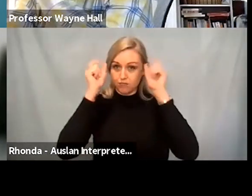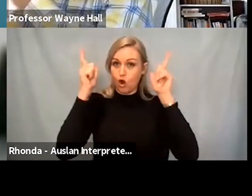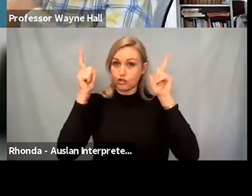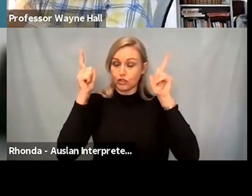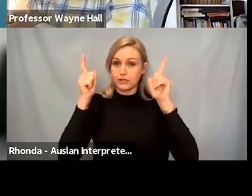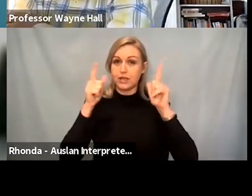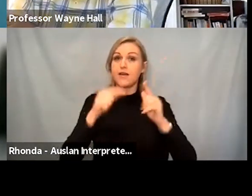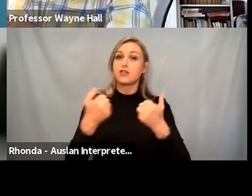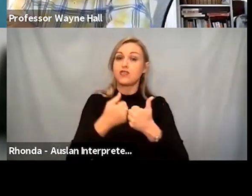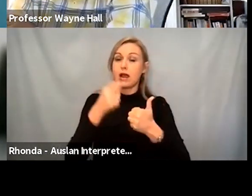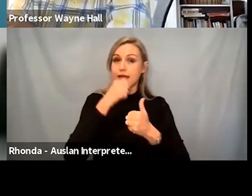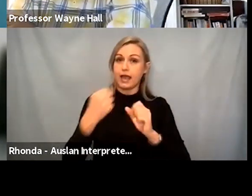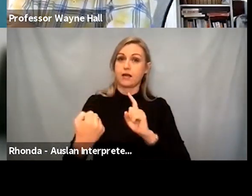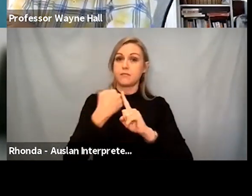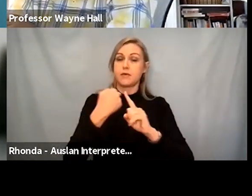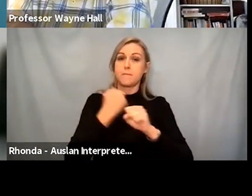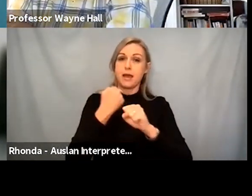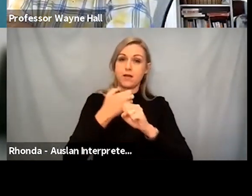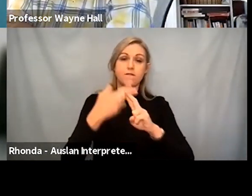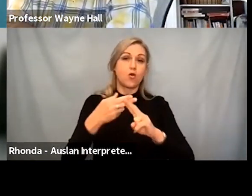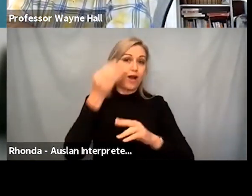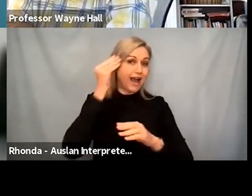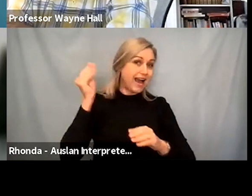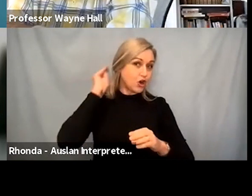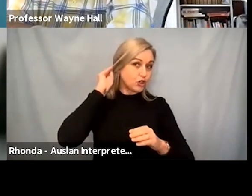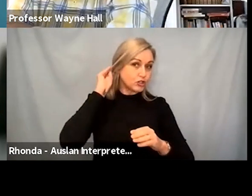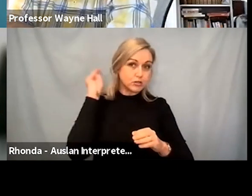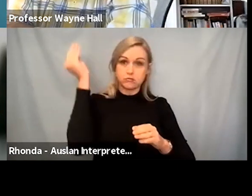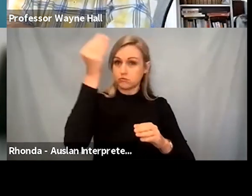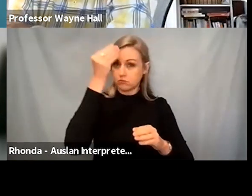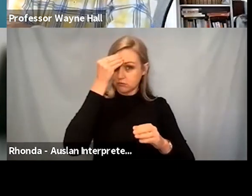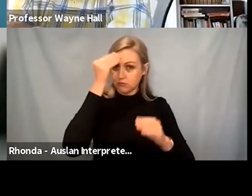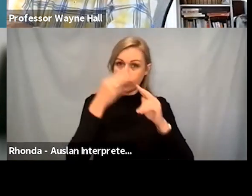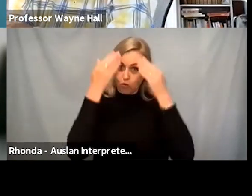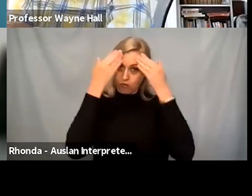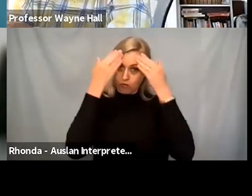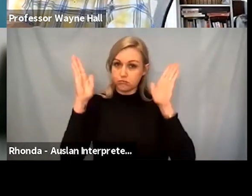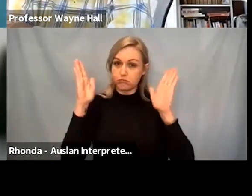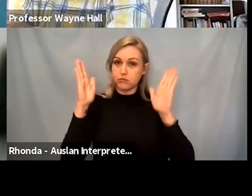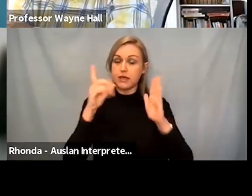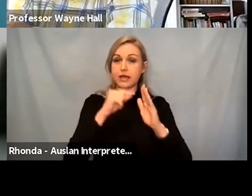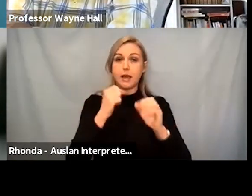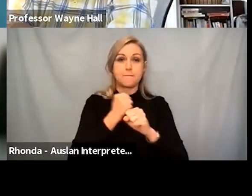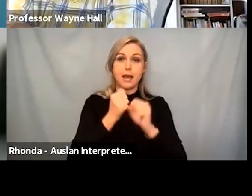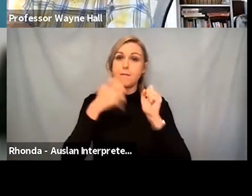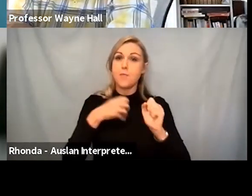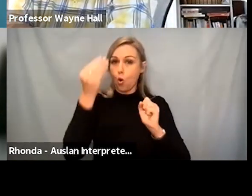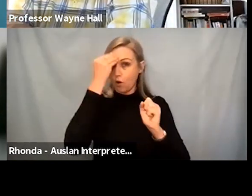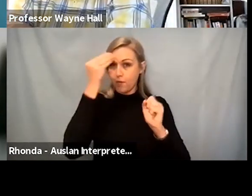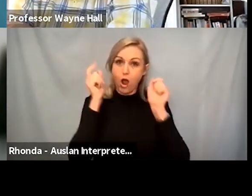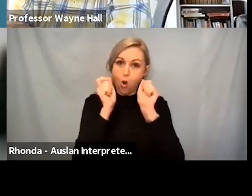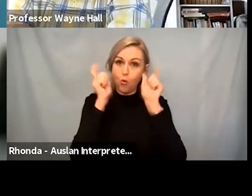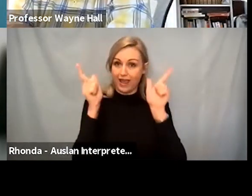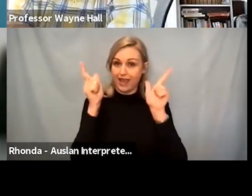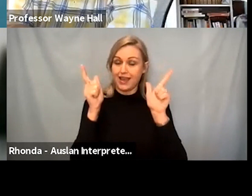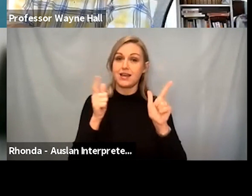enable the emergence of, say, unconscious material, to use psychoanalytic terminology, into conscious awareness. And maybe